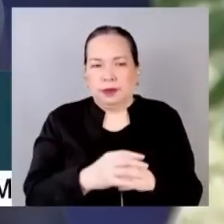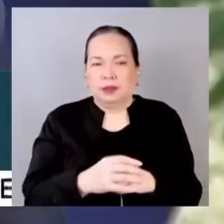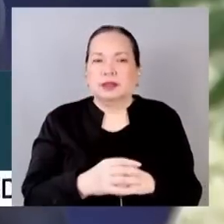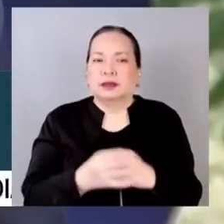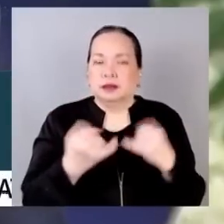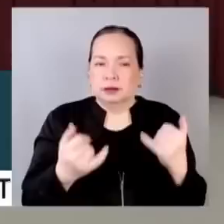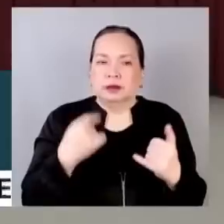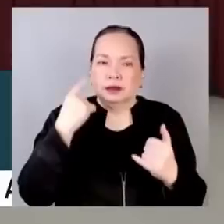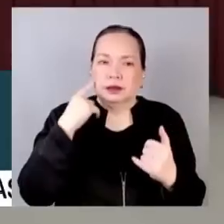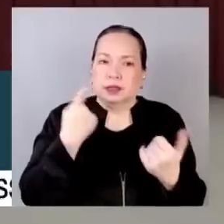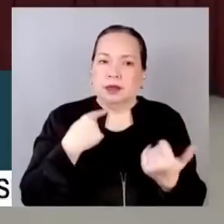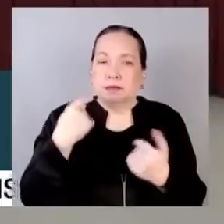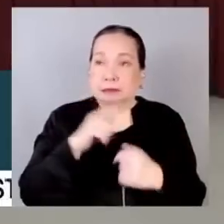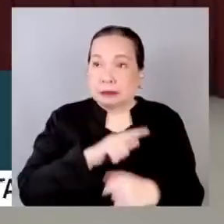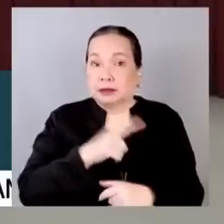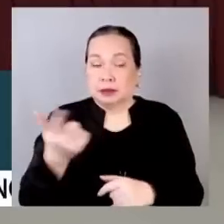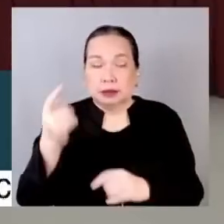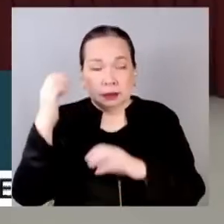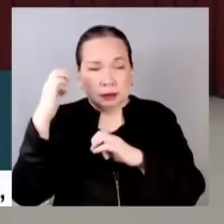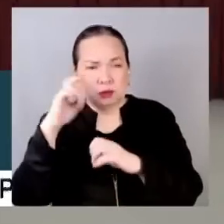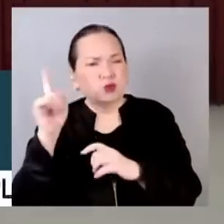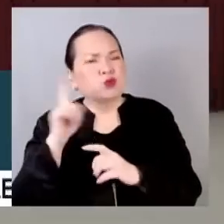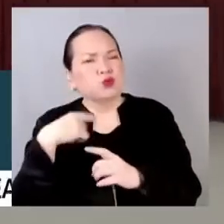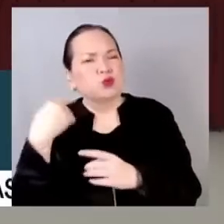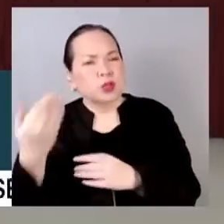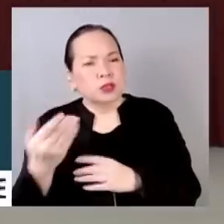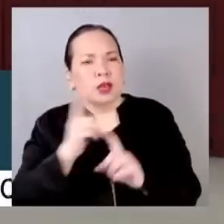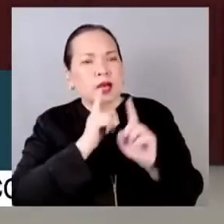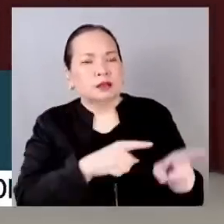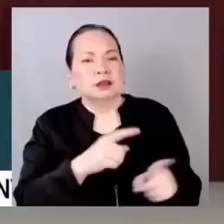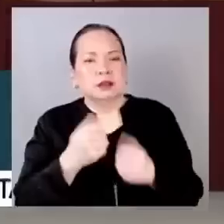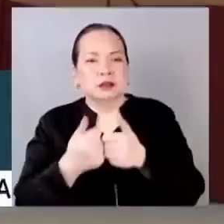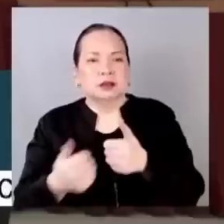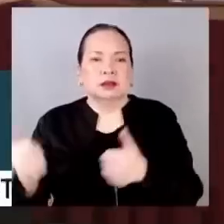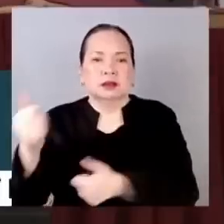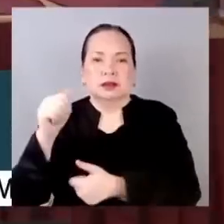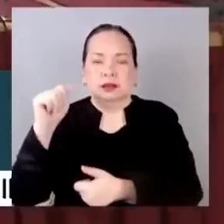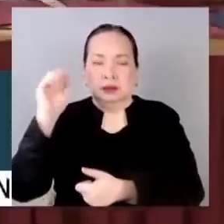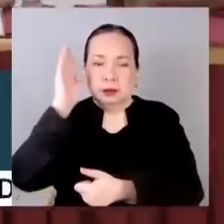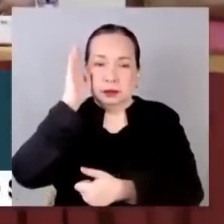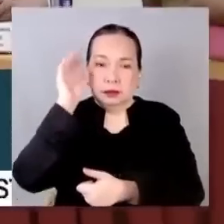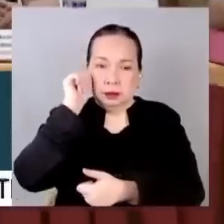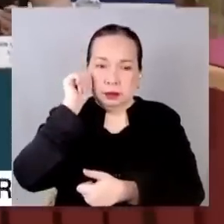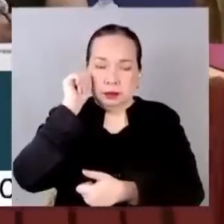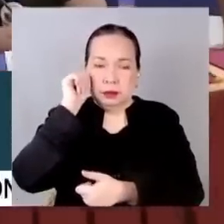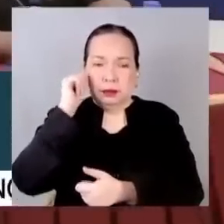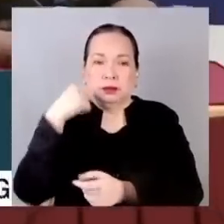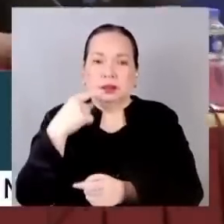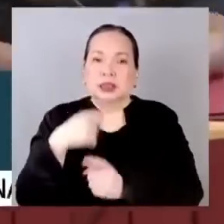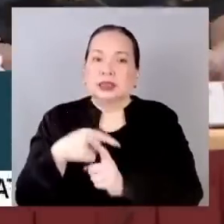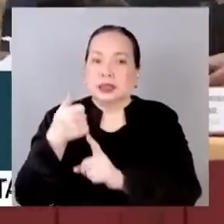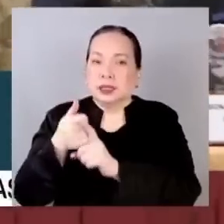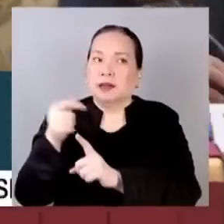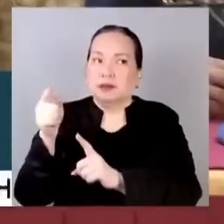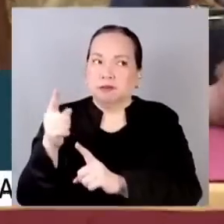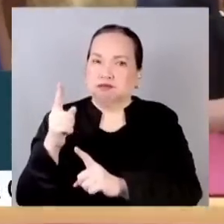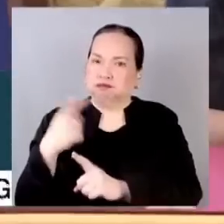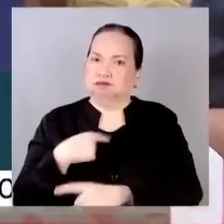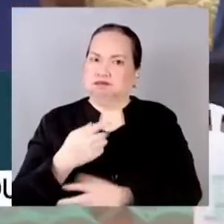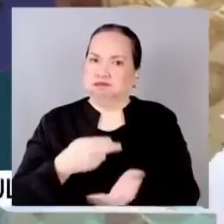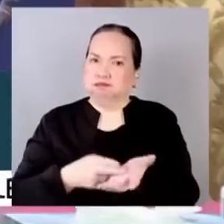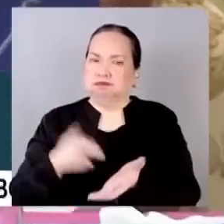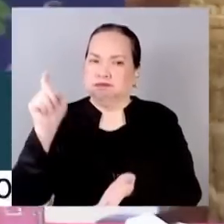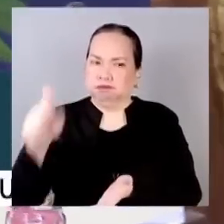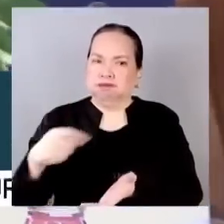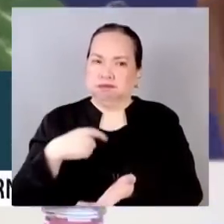to what Secretary Abalos is going to say about this, because he held that press conference and he was adamant in the fact that he believed